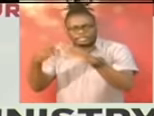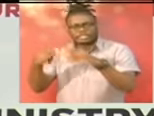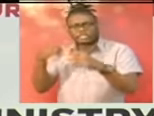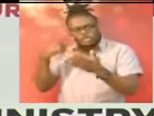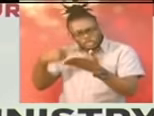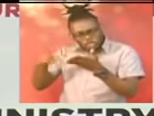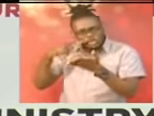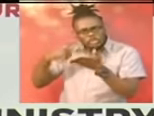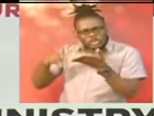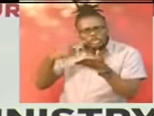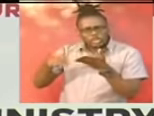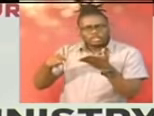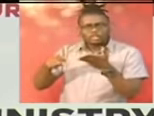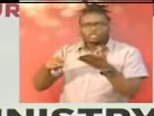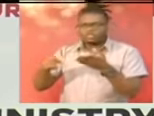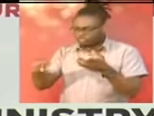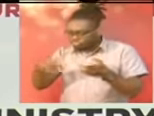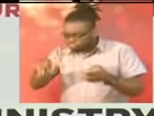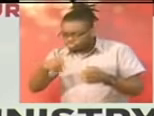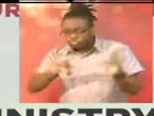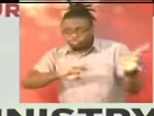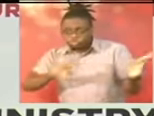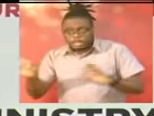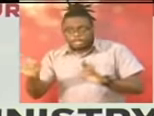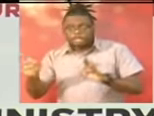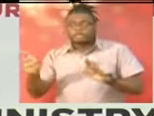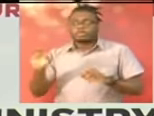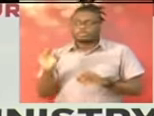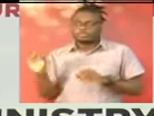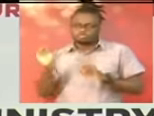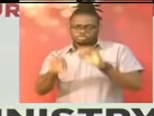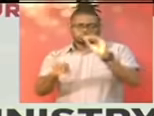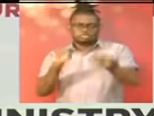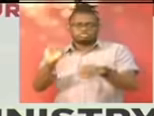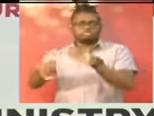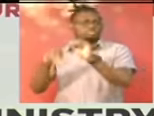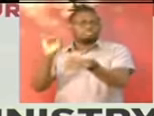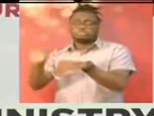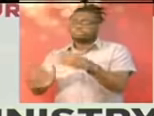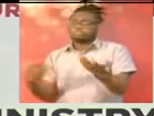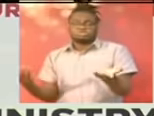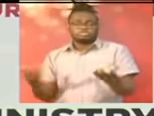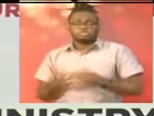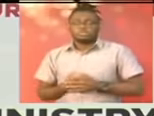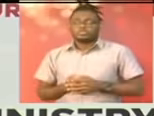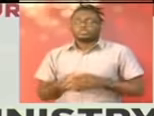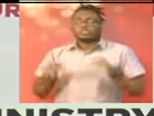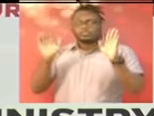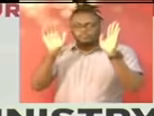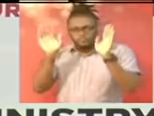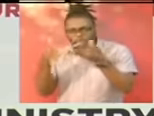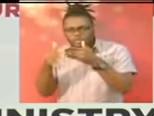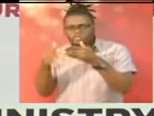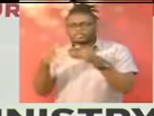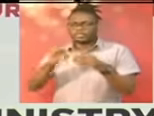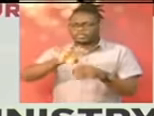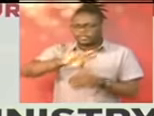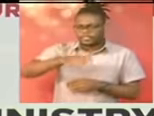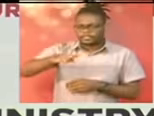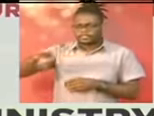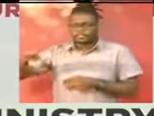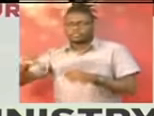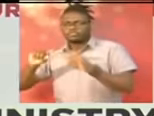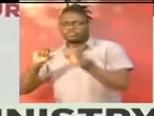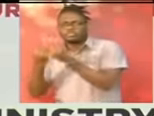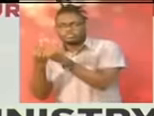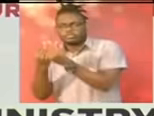being actively worked on, and the targeting of groups that may not be in health centers or belonging